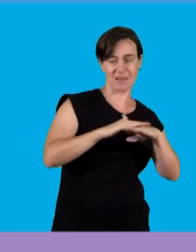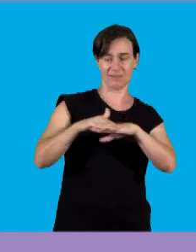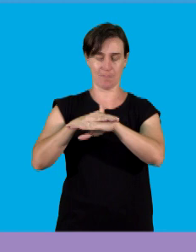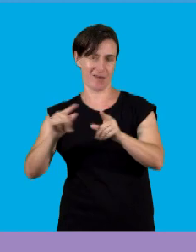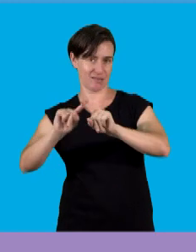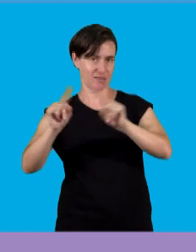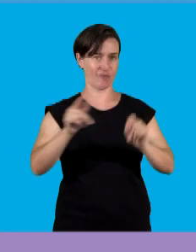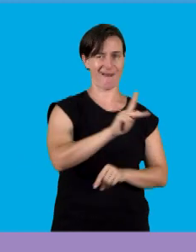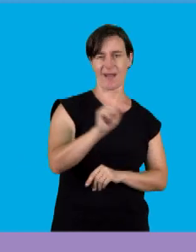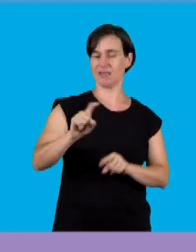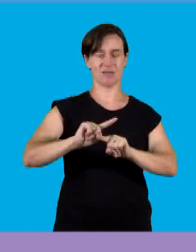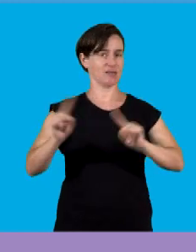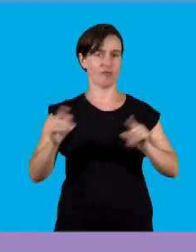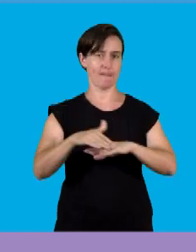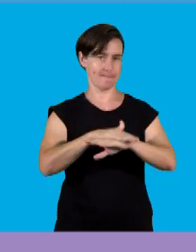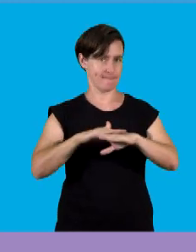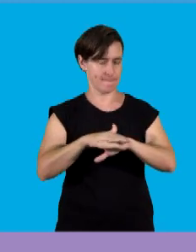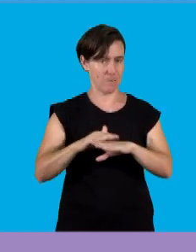final answer there.